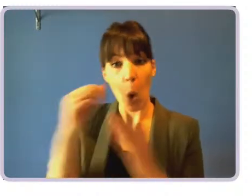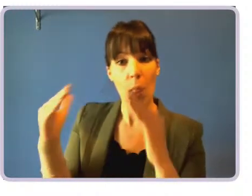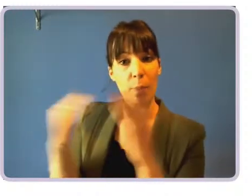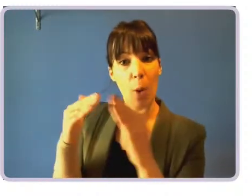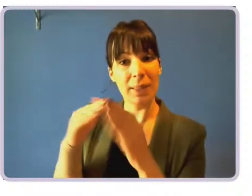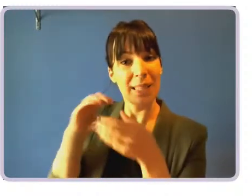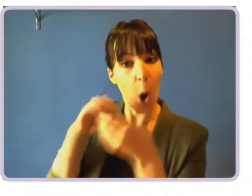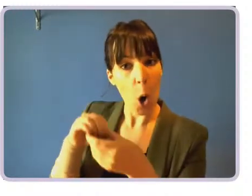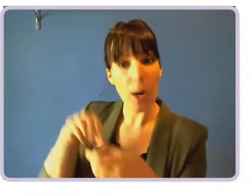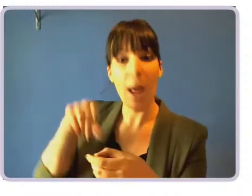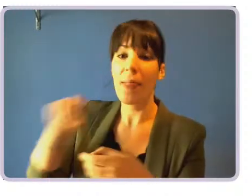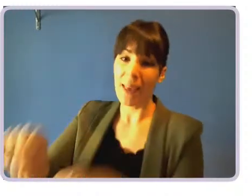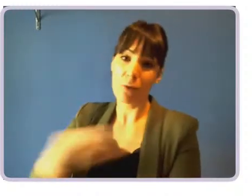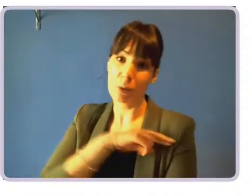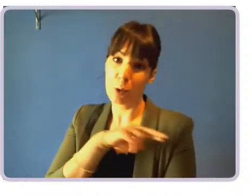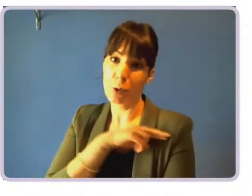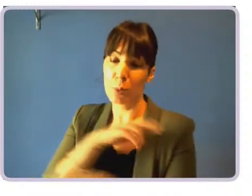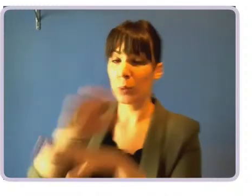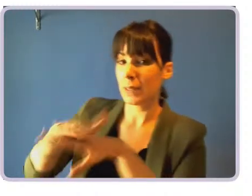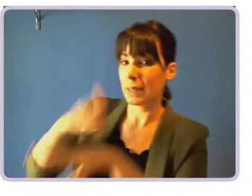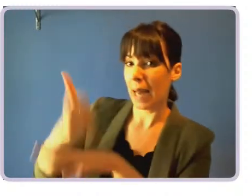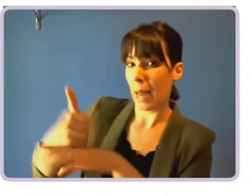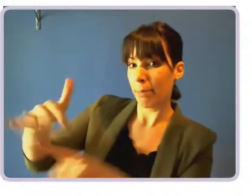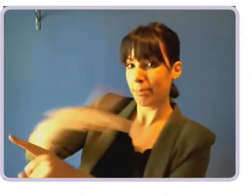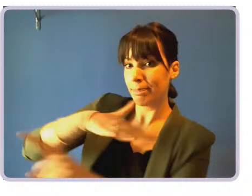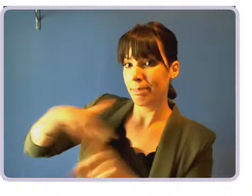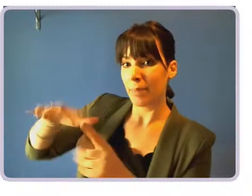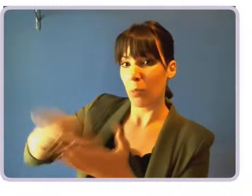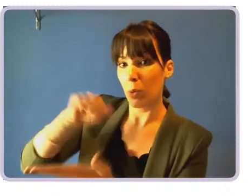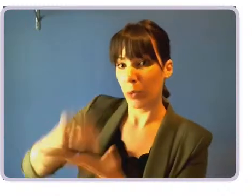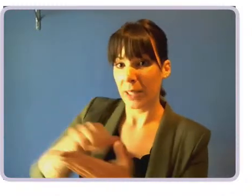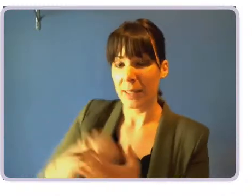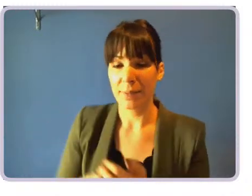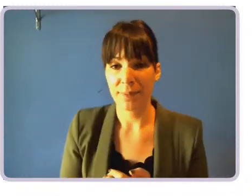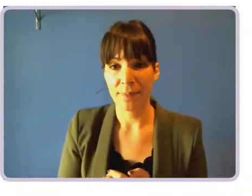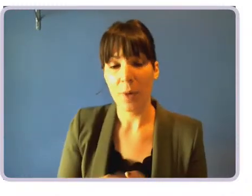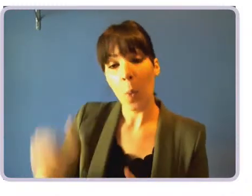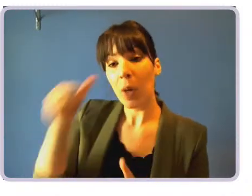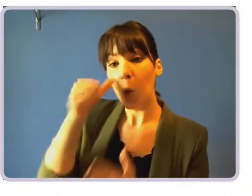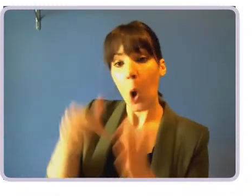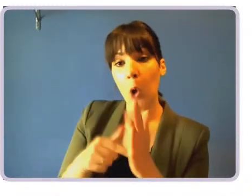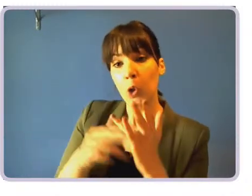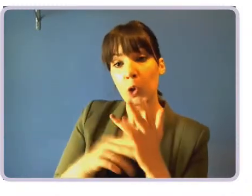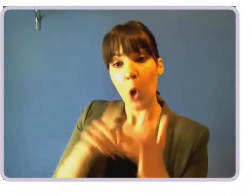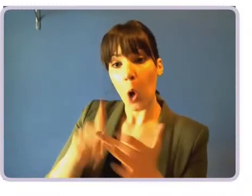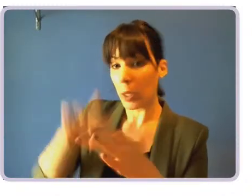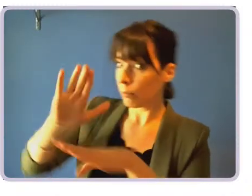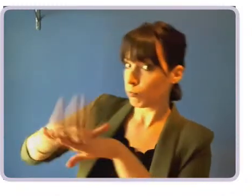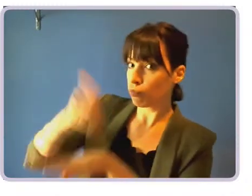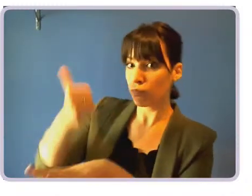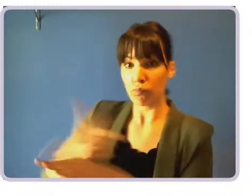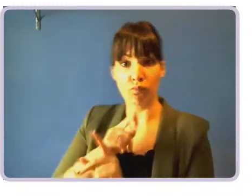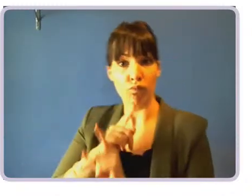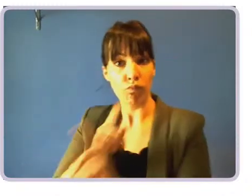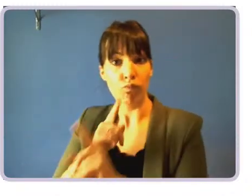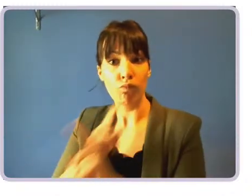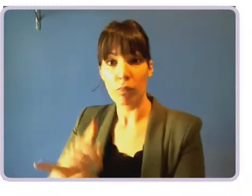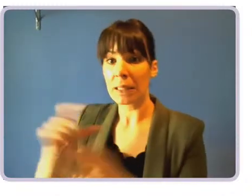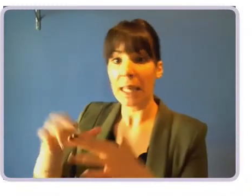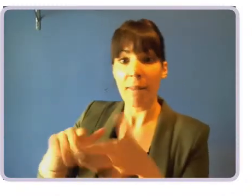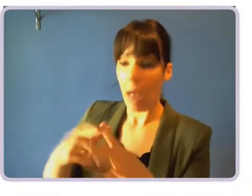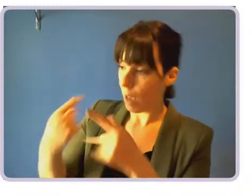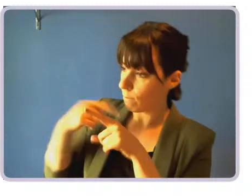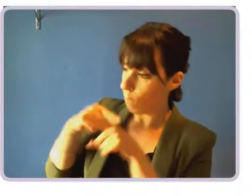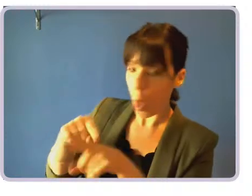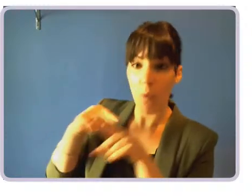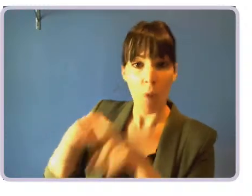them in place. In Tony's case, she has implemented the recommendations of CFA, which in turn alleviated some of the